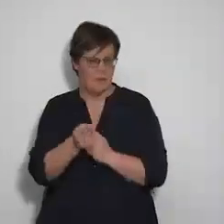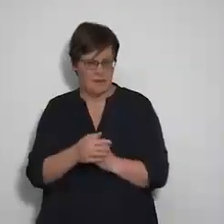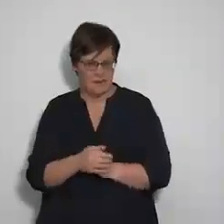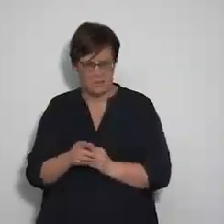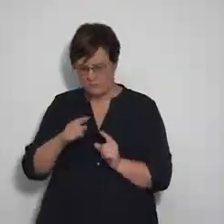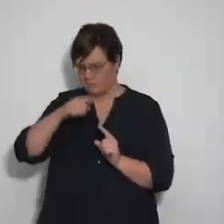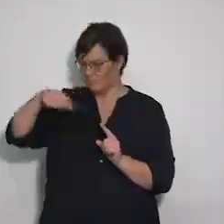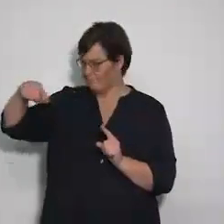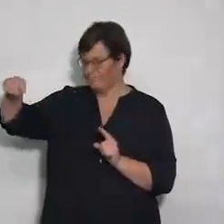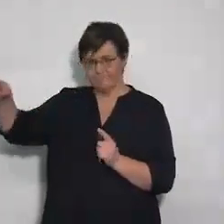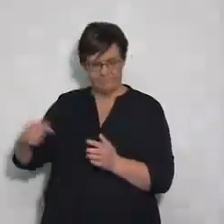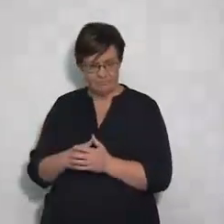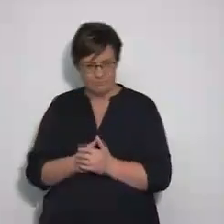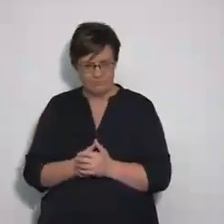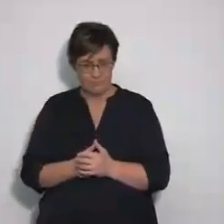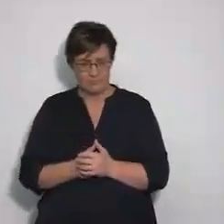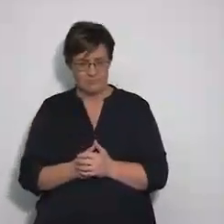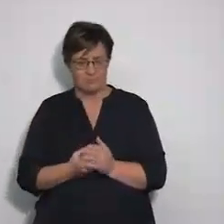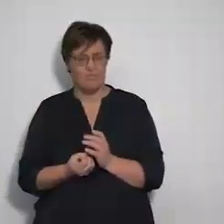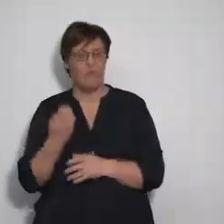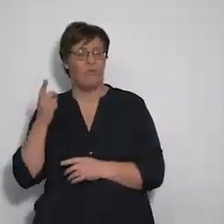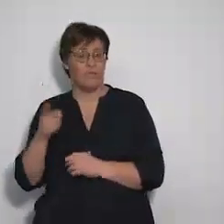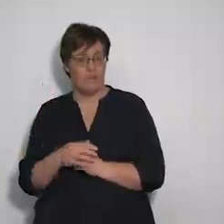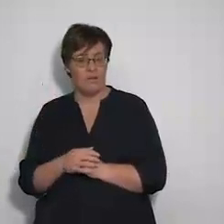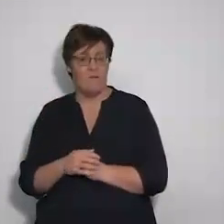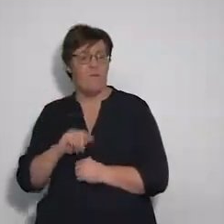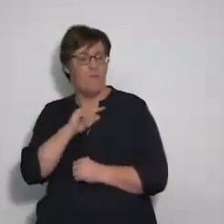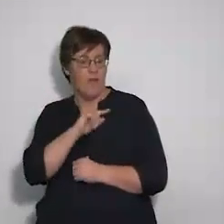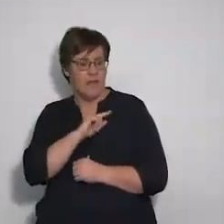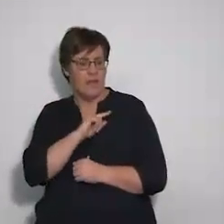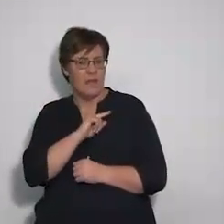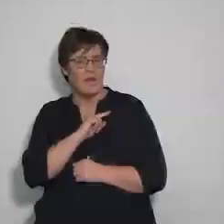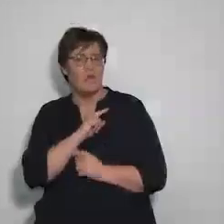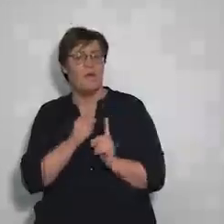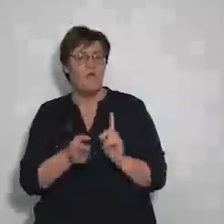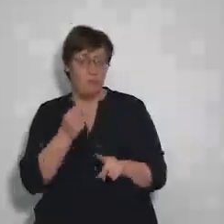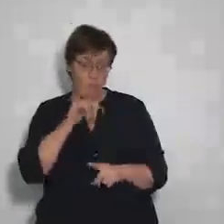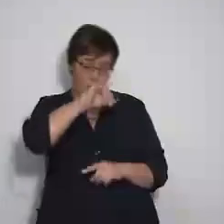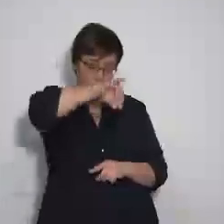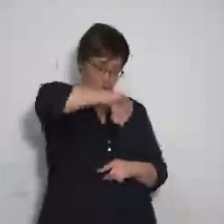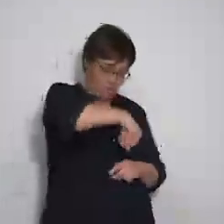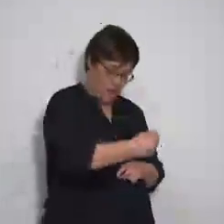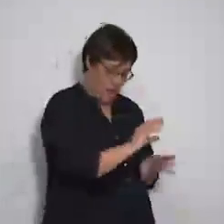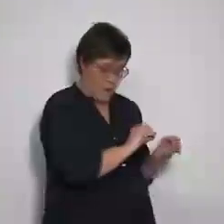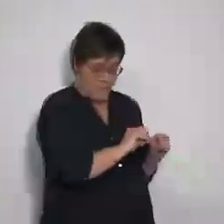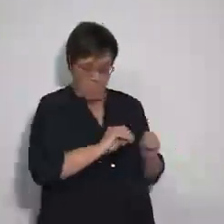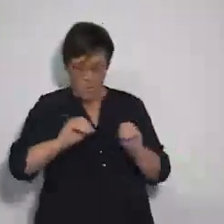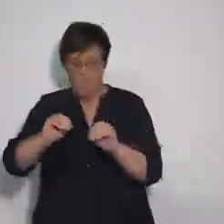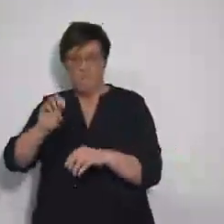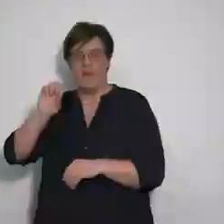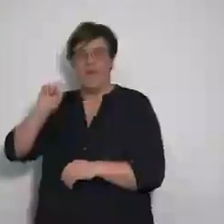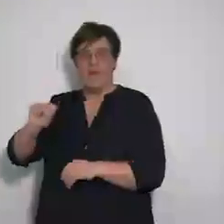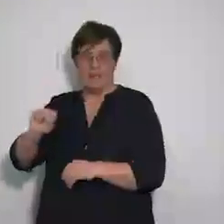over here at that part of the growth in order to move from the J-shaped